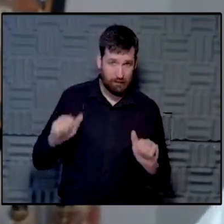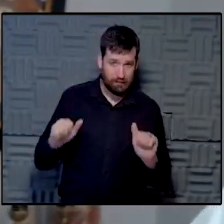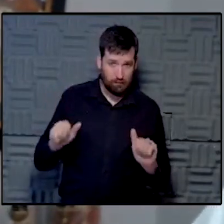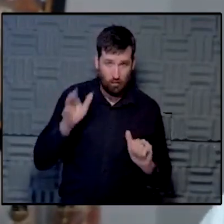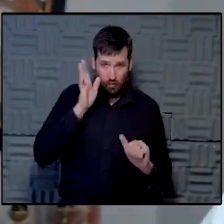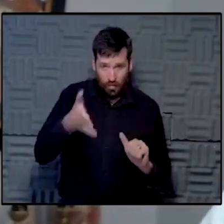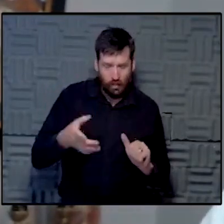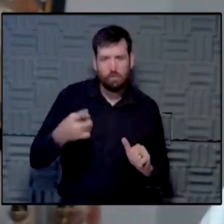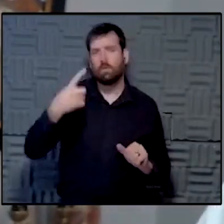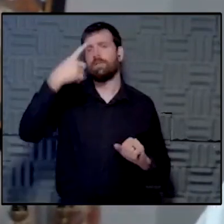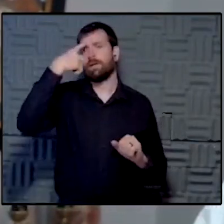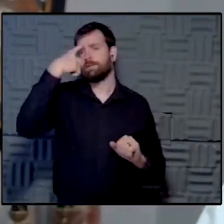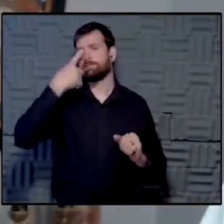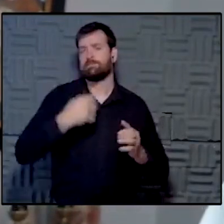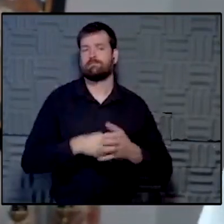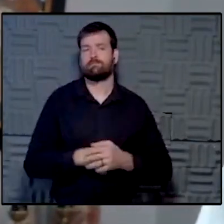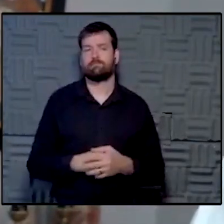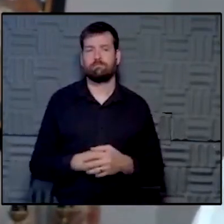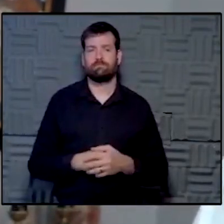think?